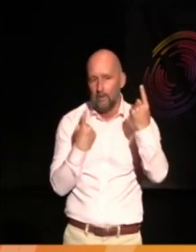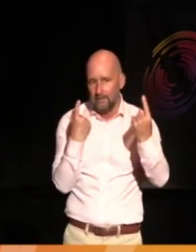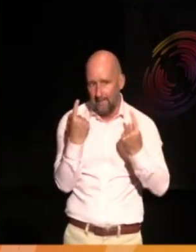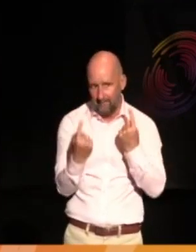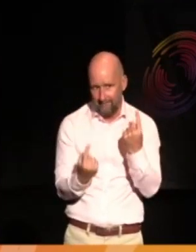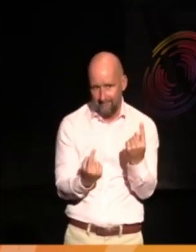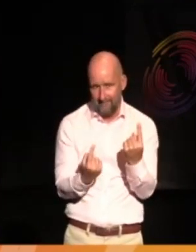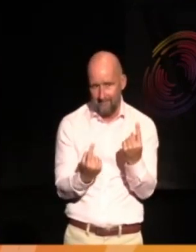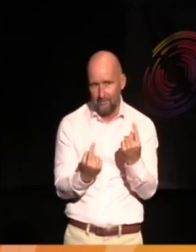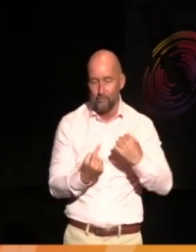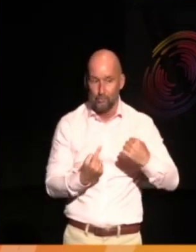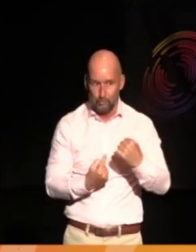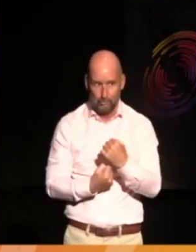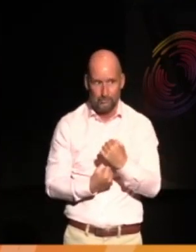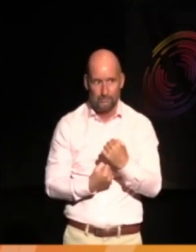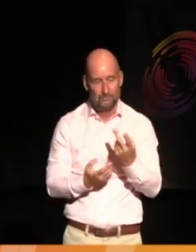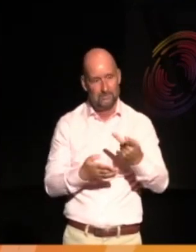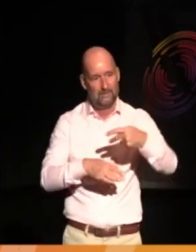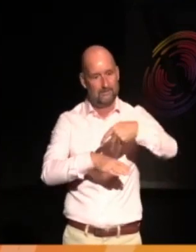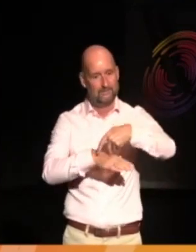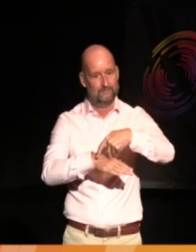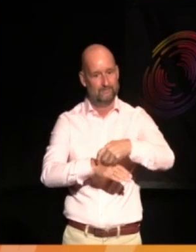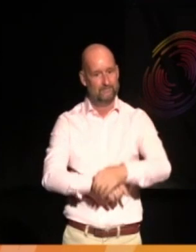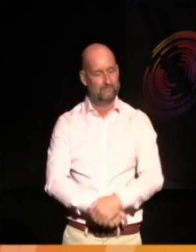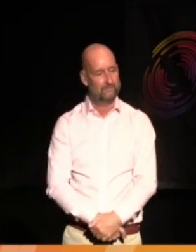you should be?